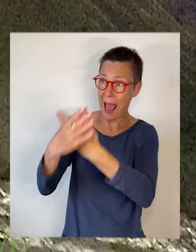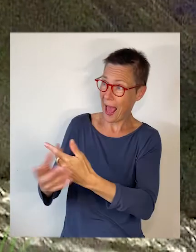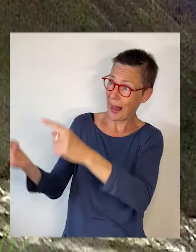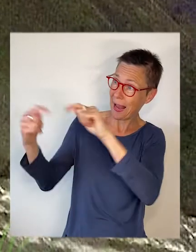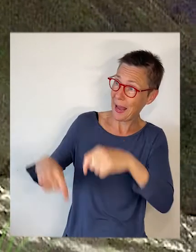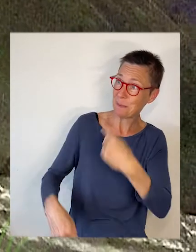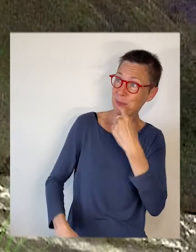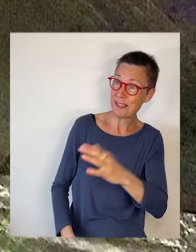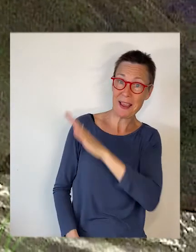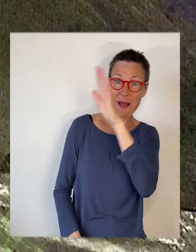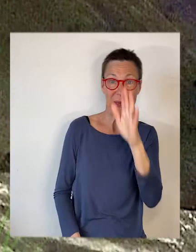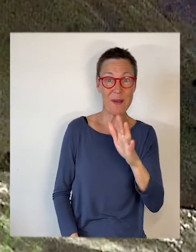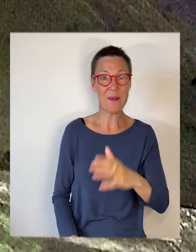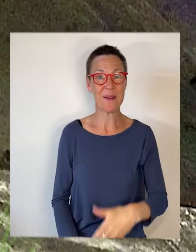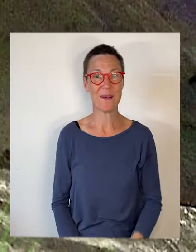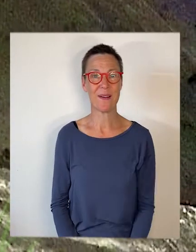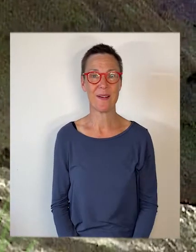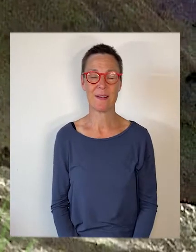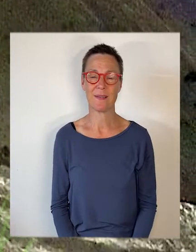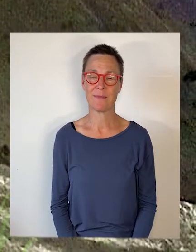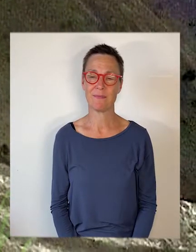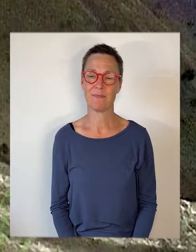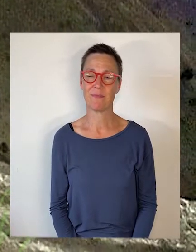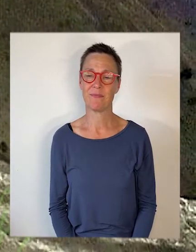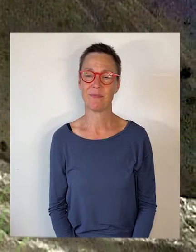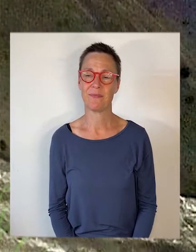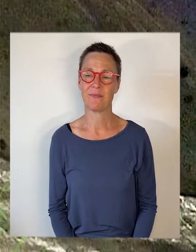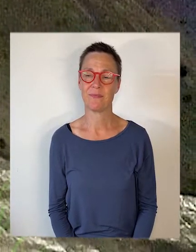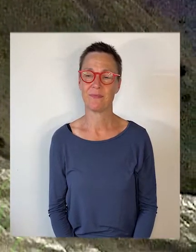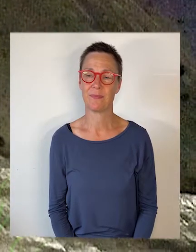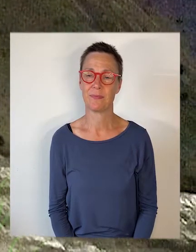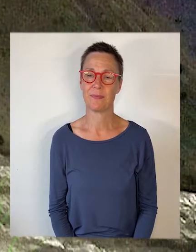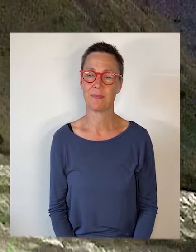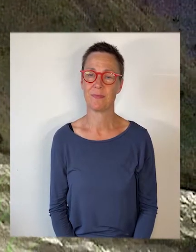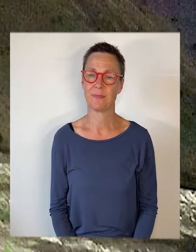say hello. Aye, aye, Granny Pearl.